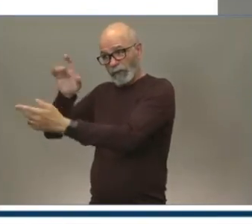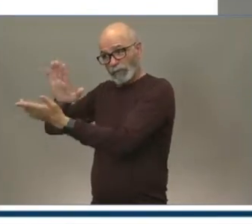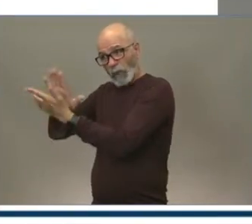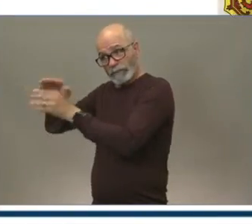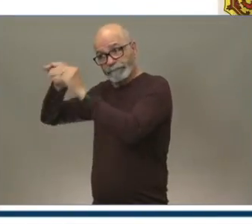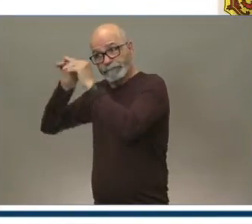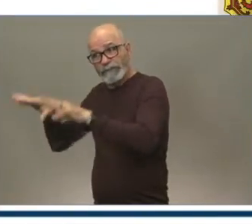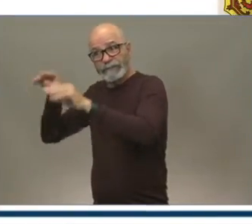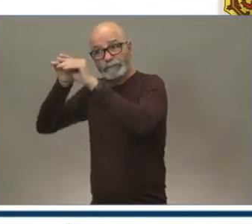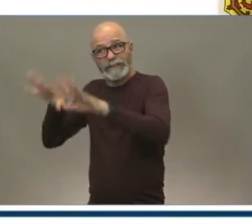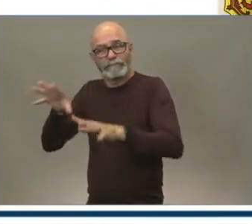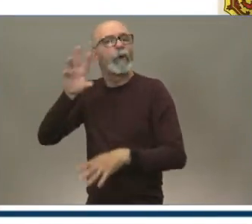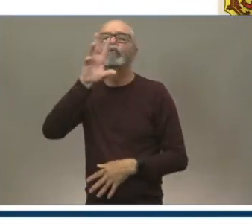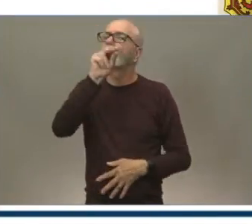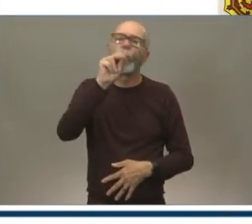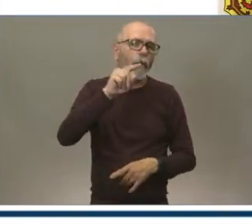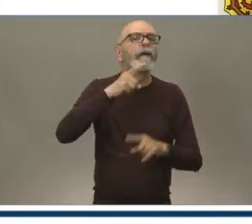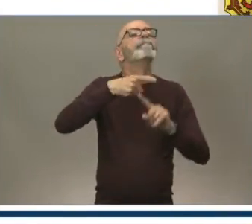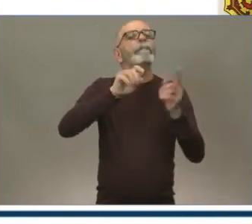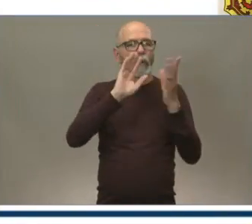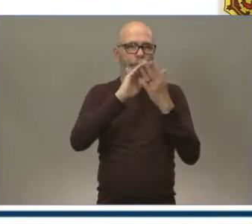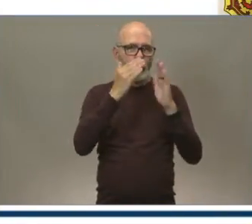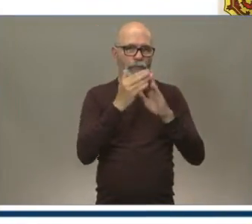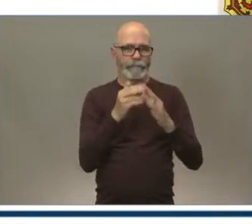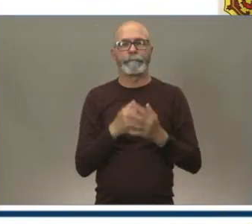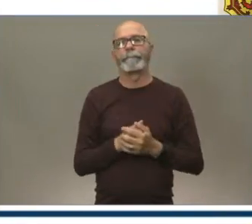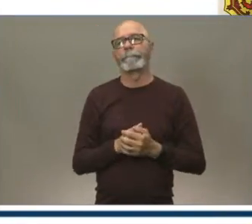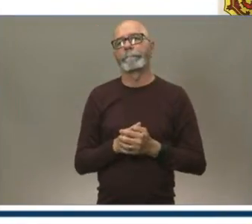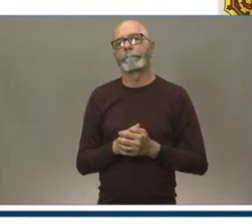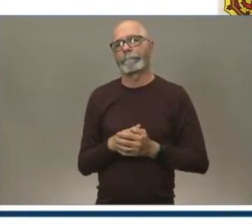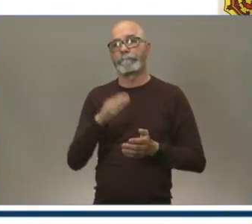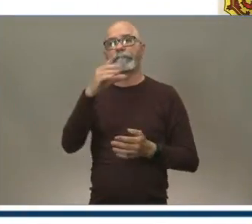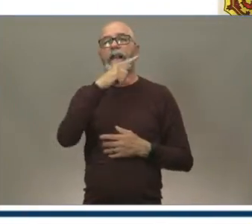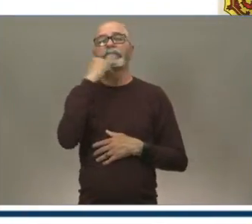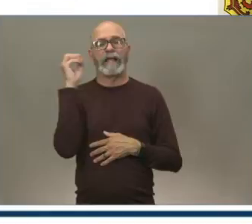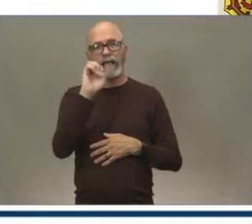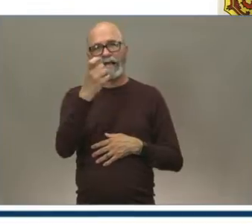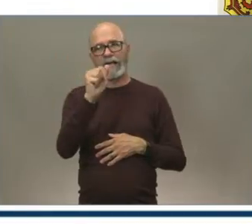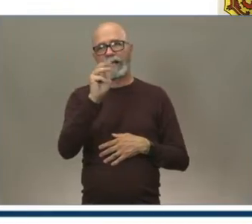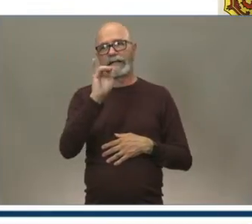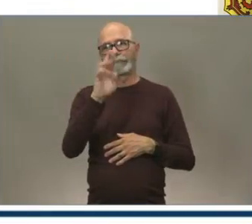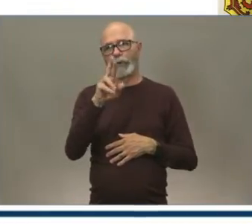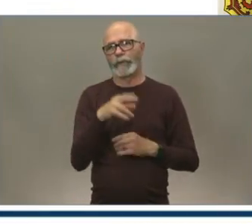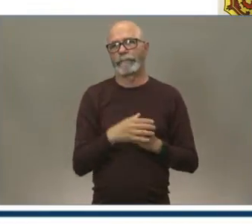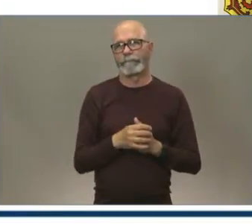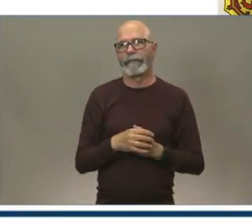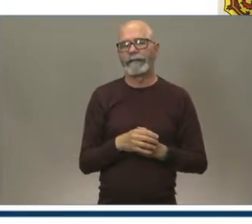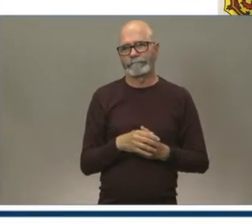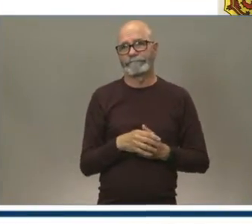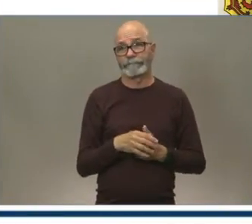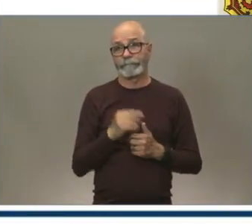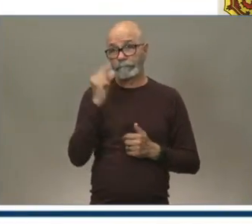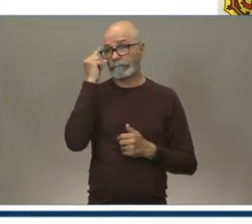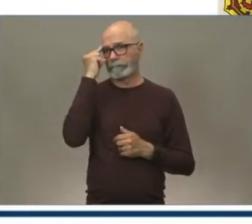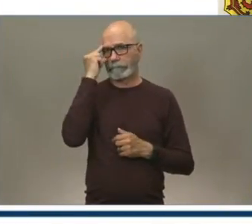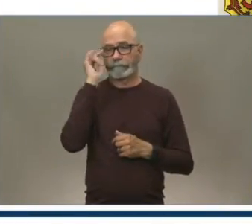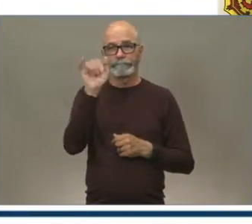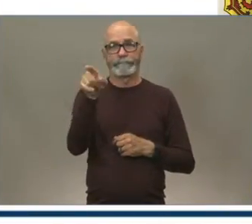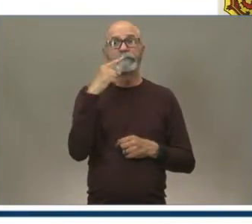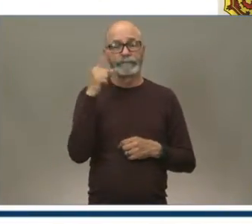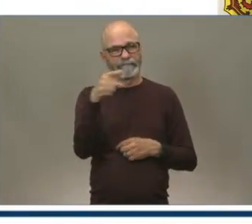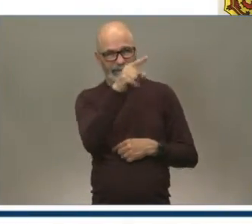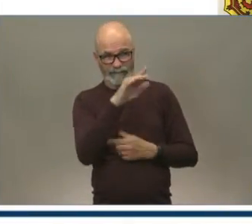will go to Tim Biscay with Halifax Examiner. Just to follow up on that school question.